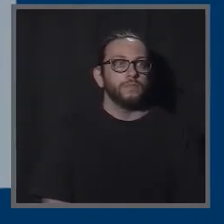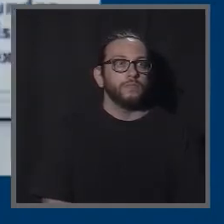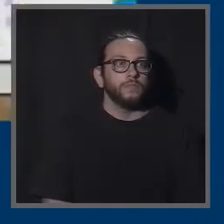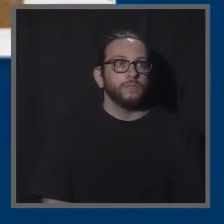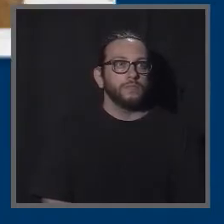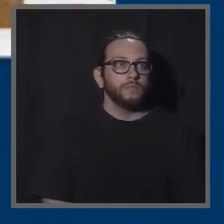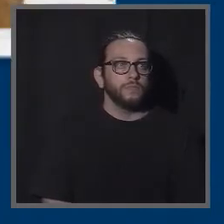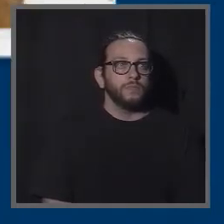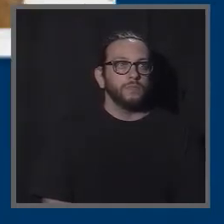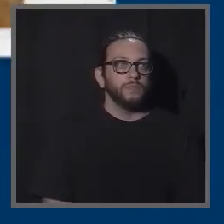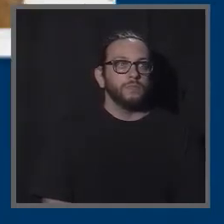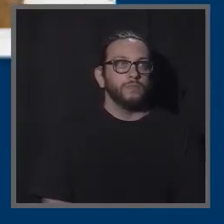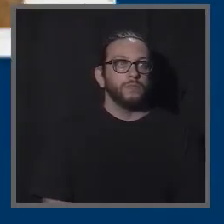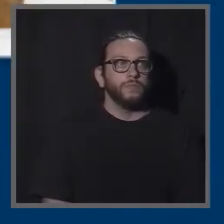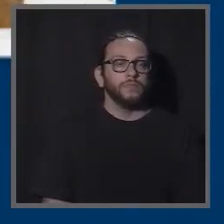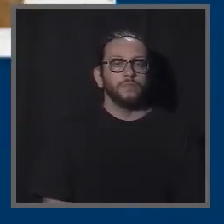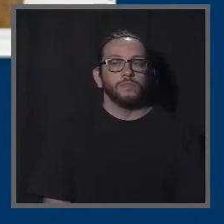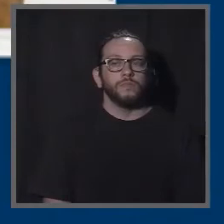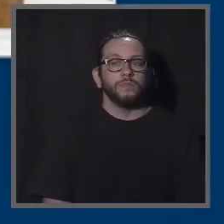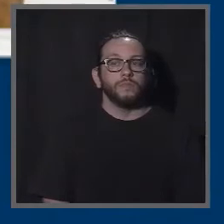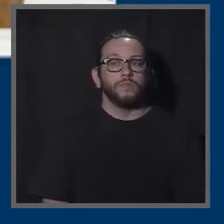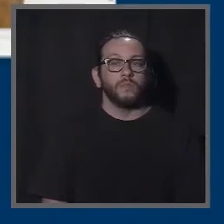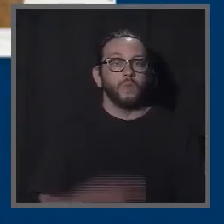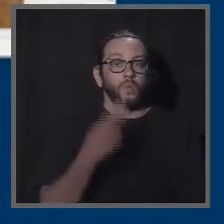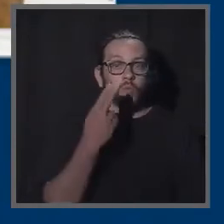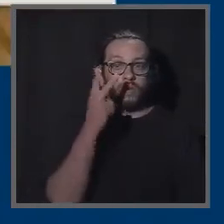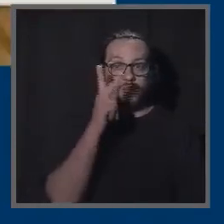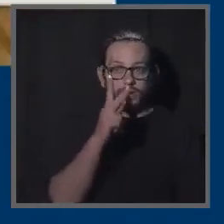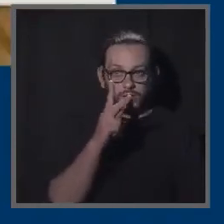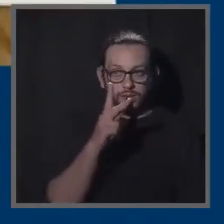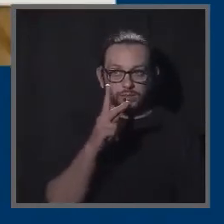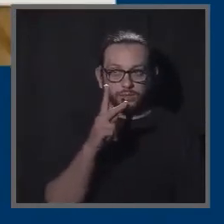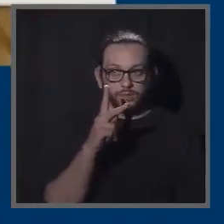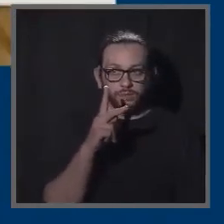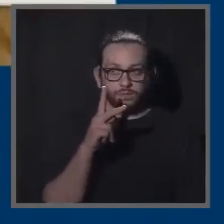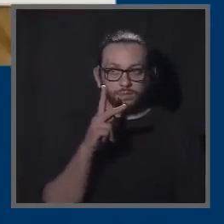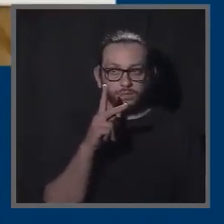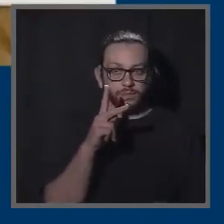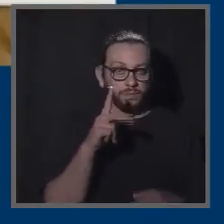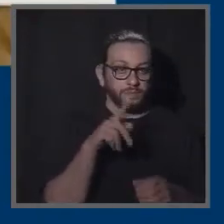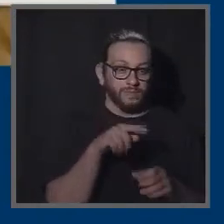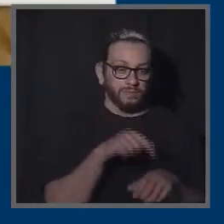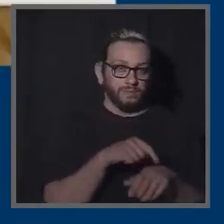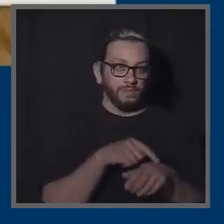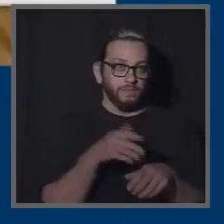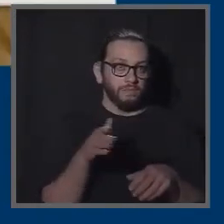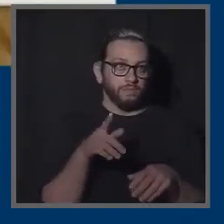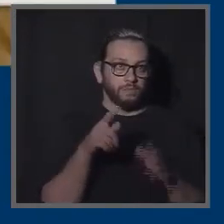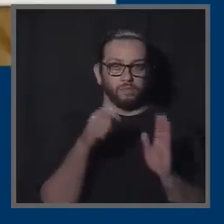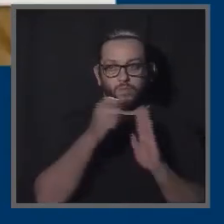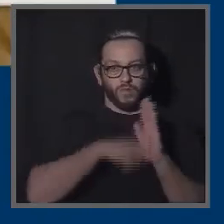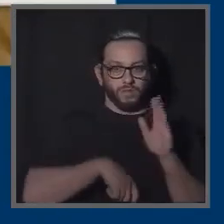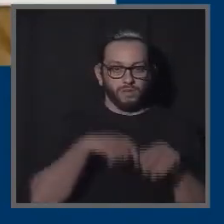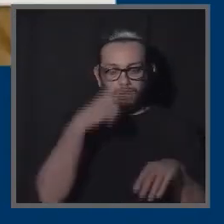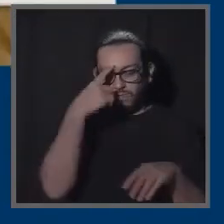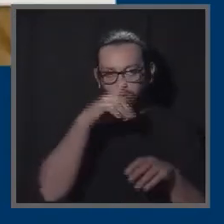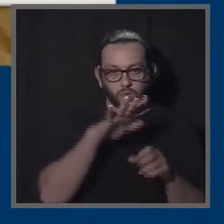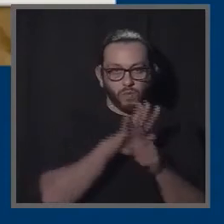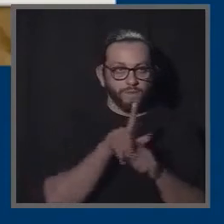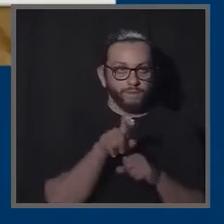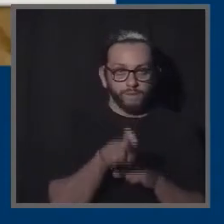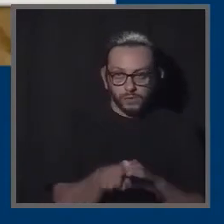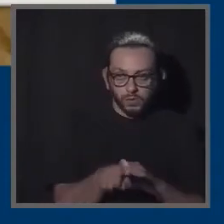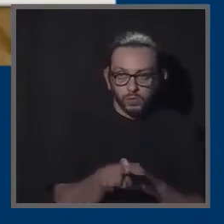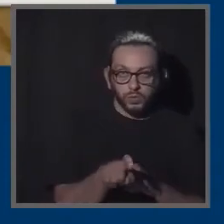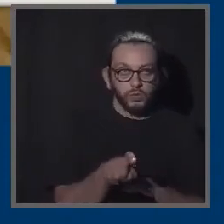So in the UK, in the first months of the pandemic, a clap for carers began.